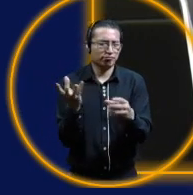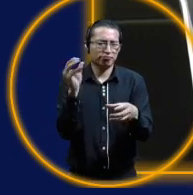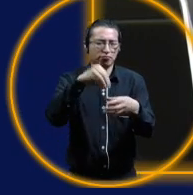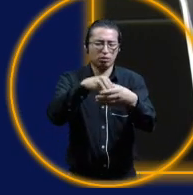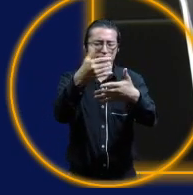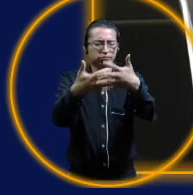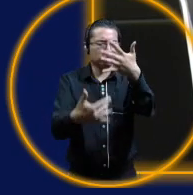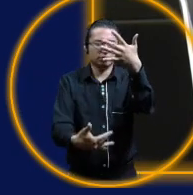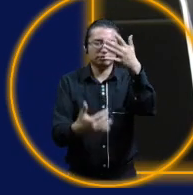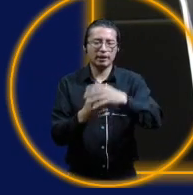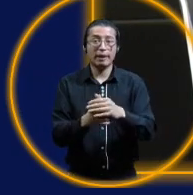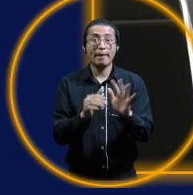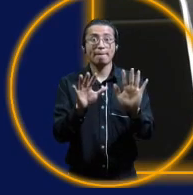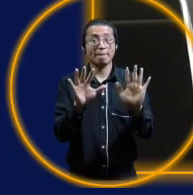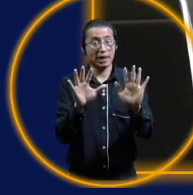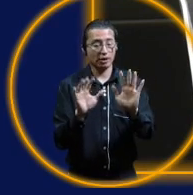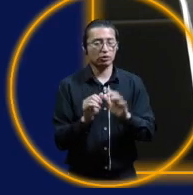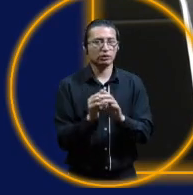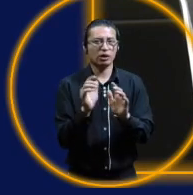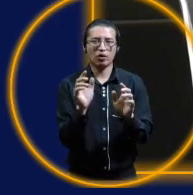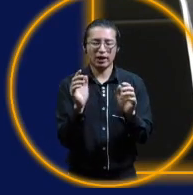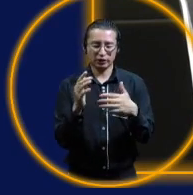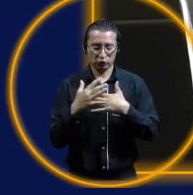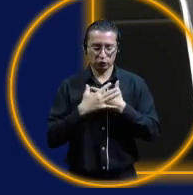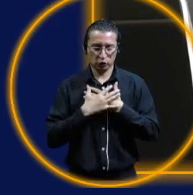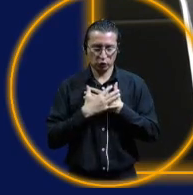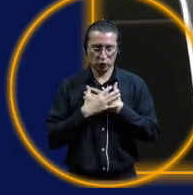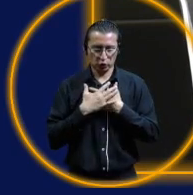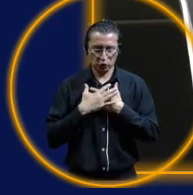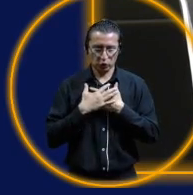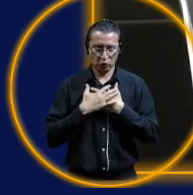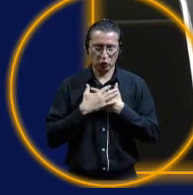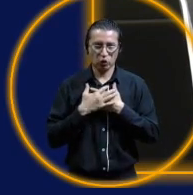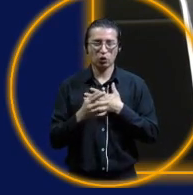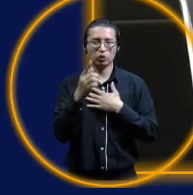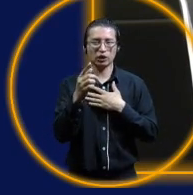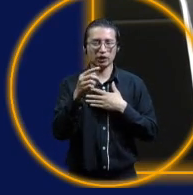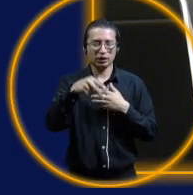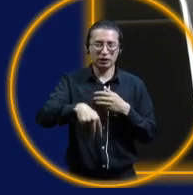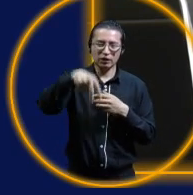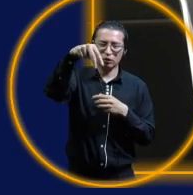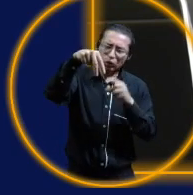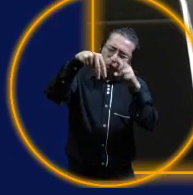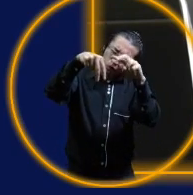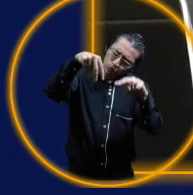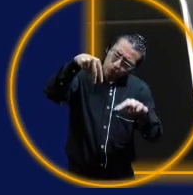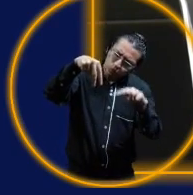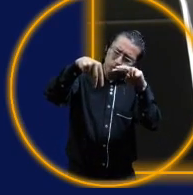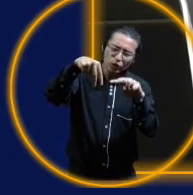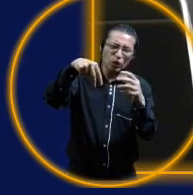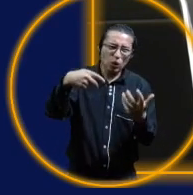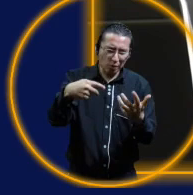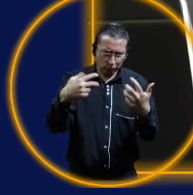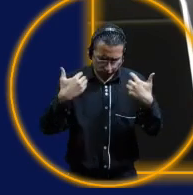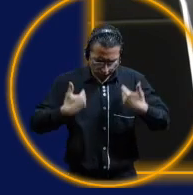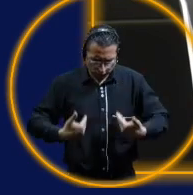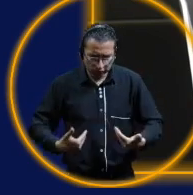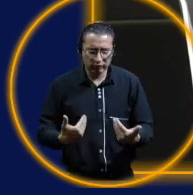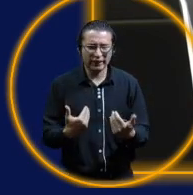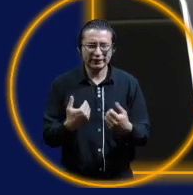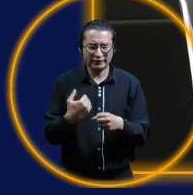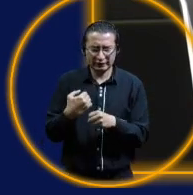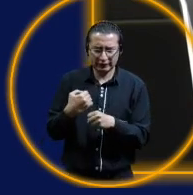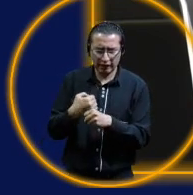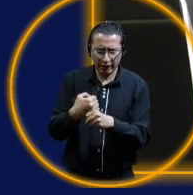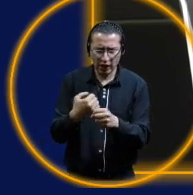when it comes to you as an individual being able to create work faster, that is, I think, an